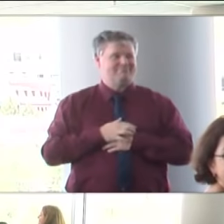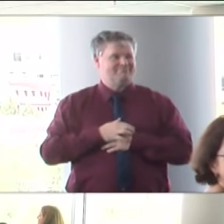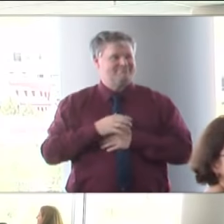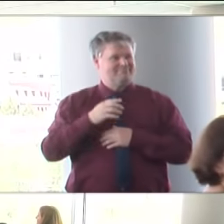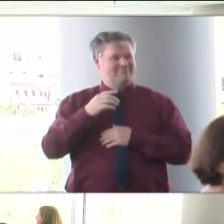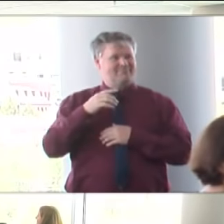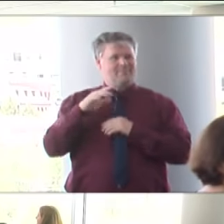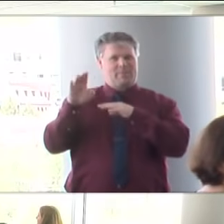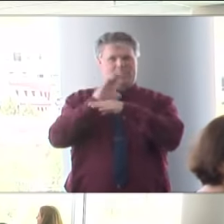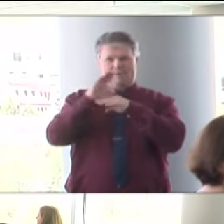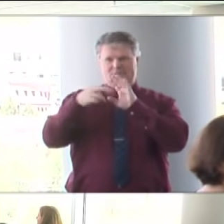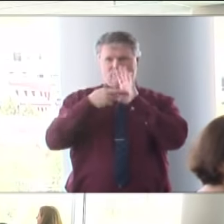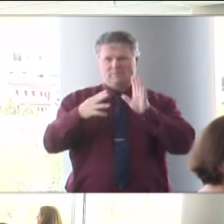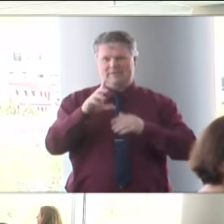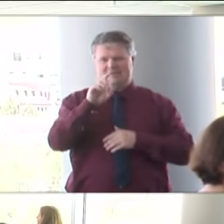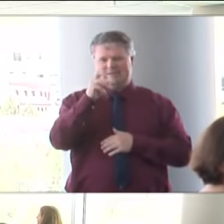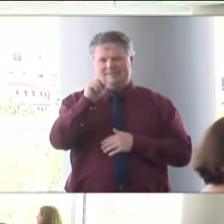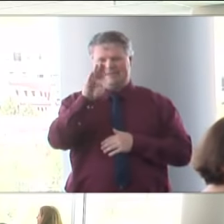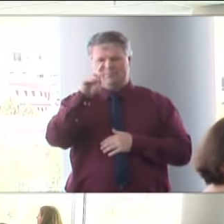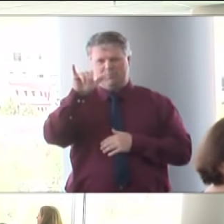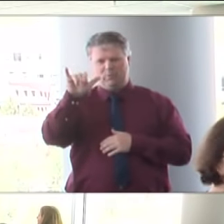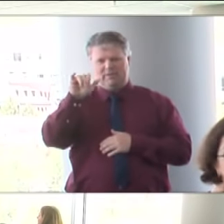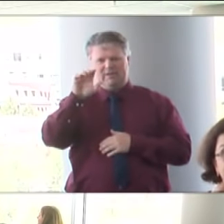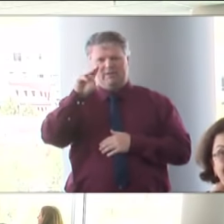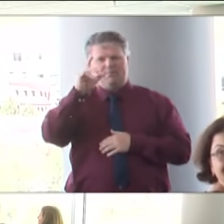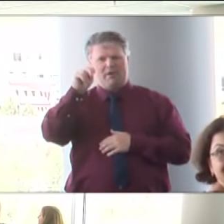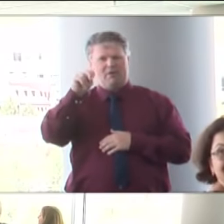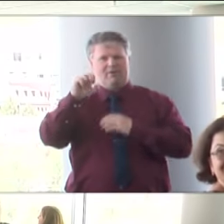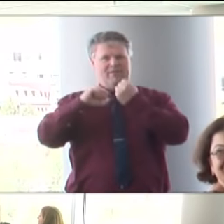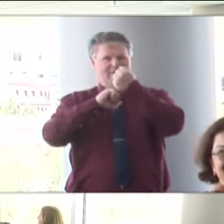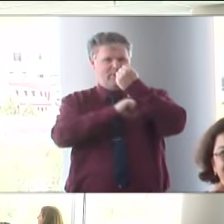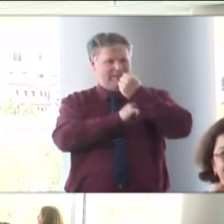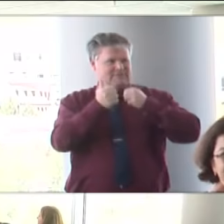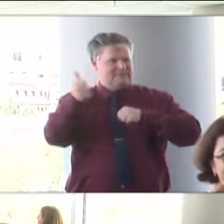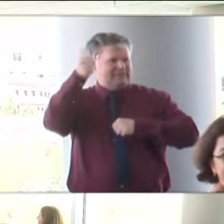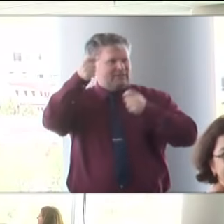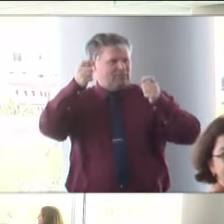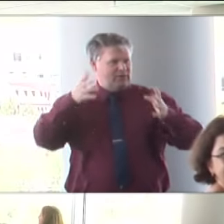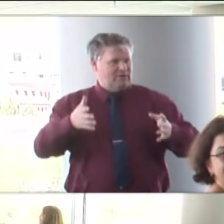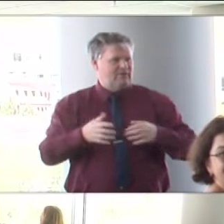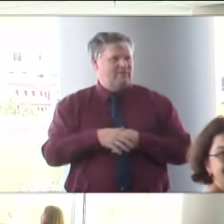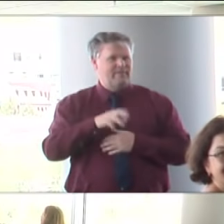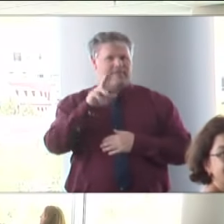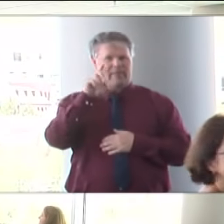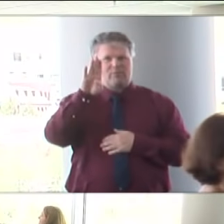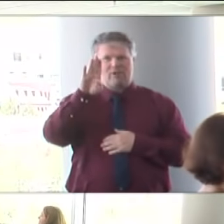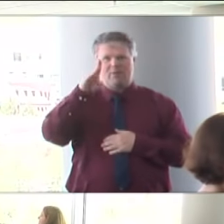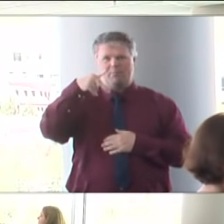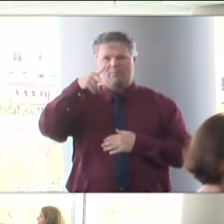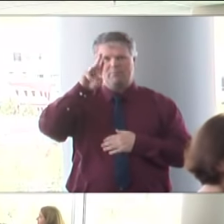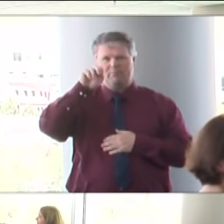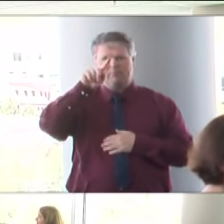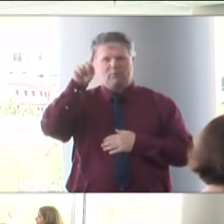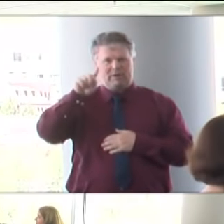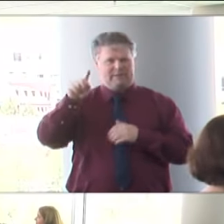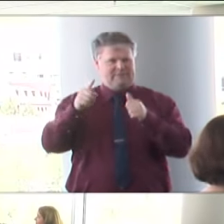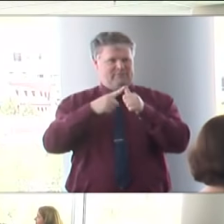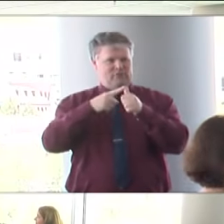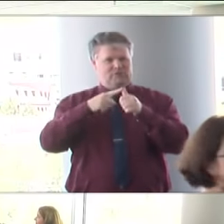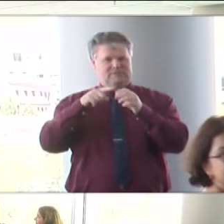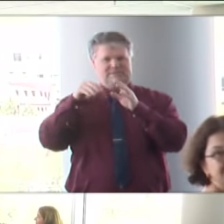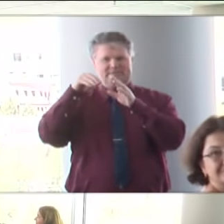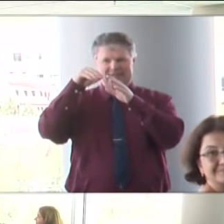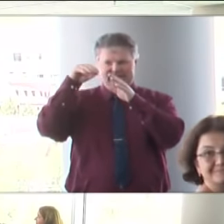Business Representative D. Mooney, Micron Foundation Executive Director. Rob Perez, First Interstate